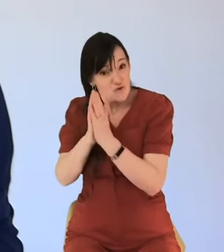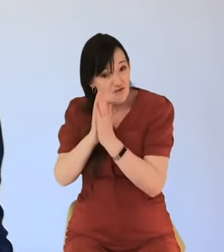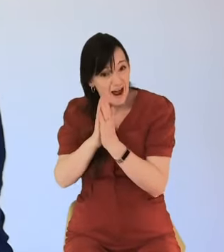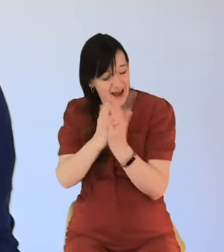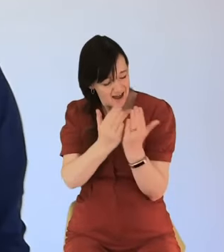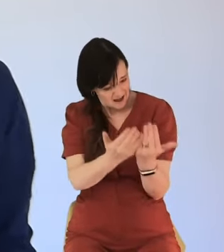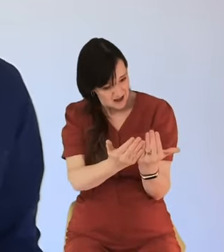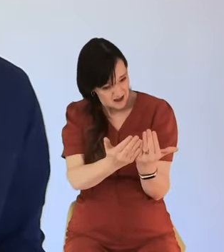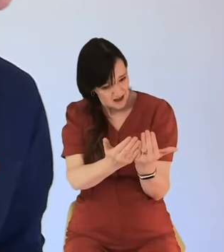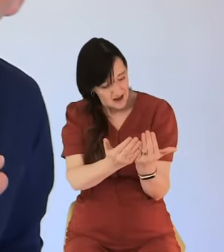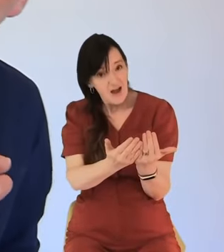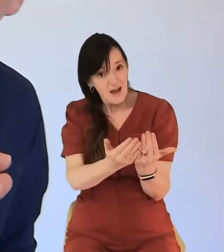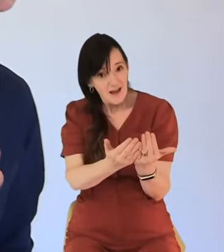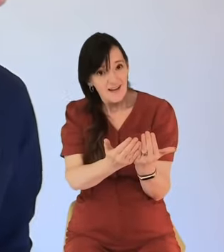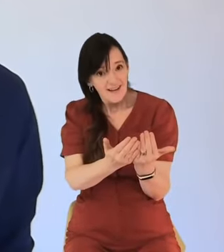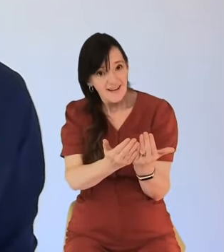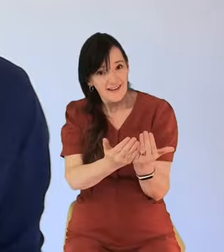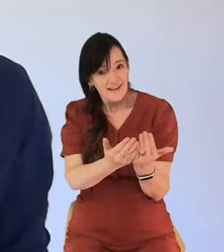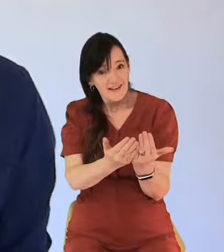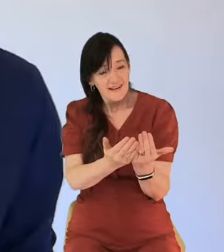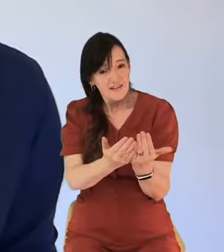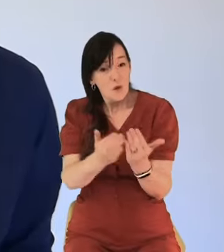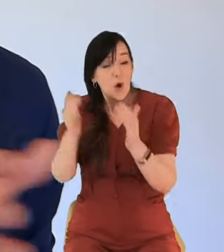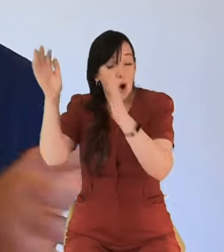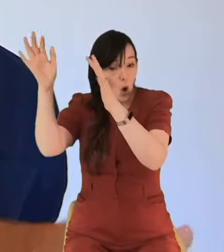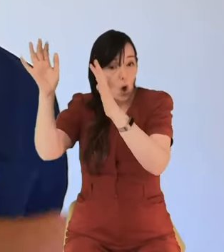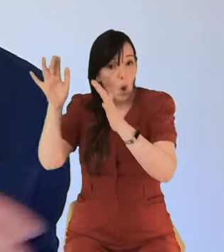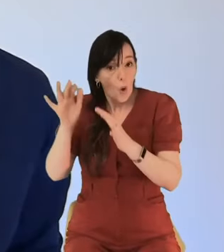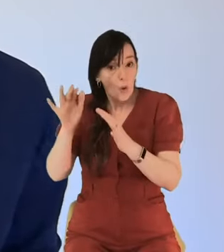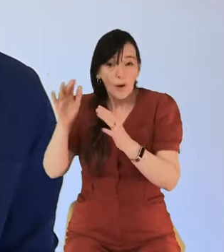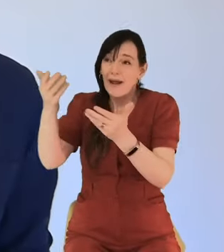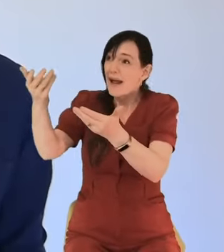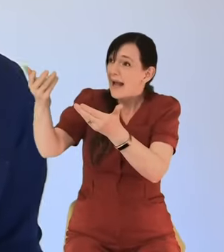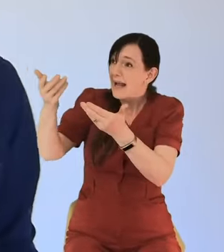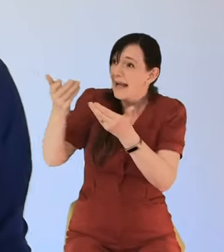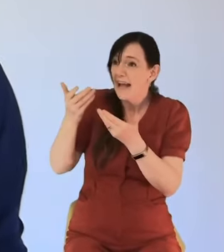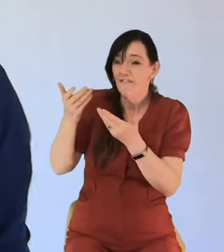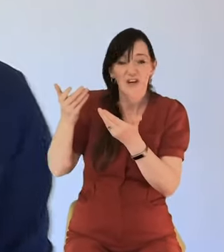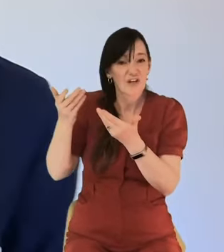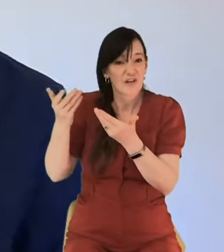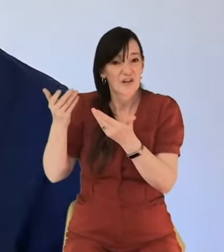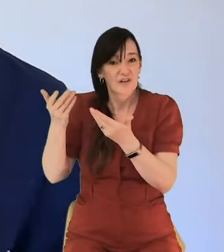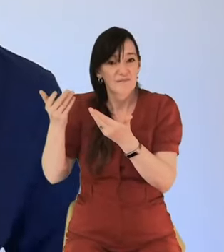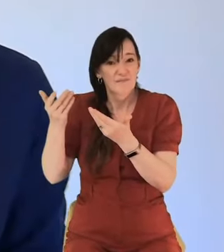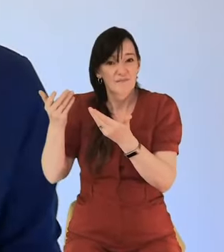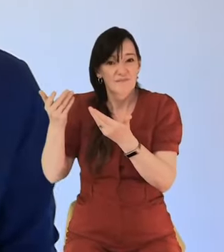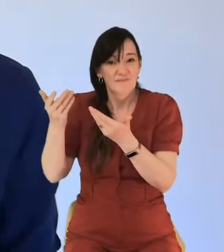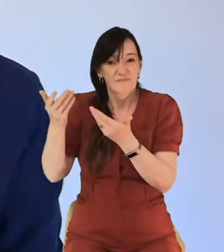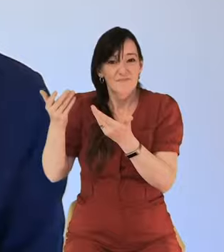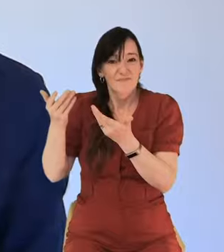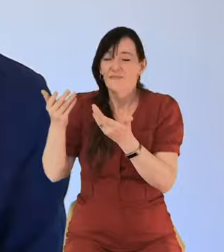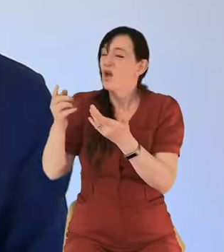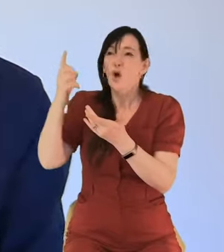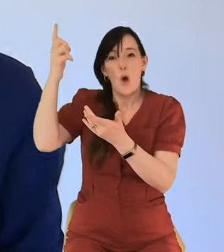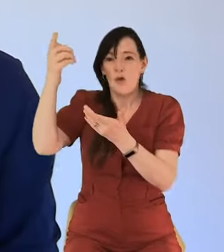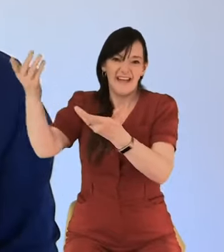It's not just that glory is a gift given to us, that the Lord has kind of left